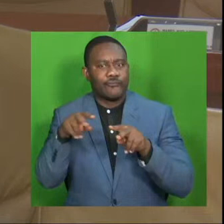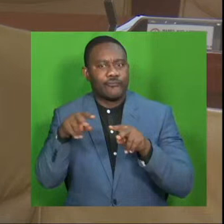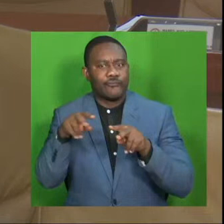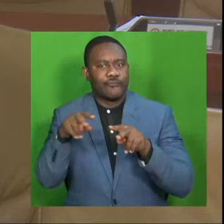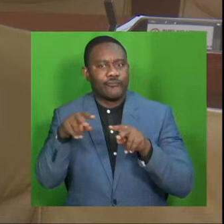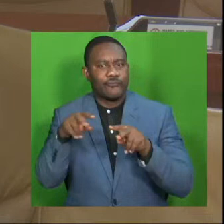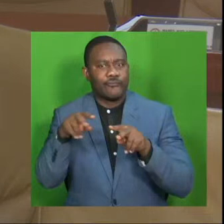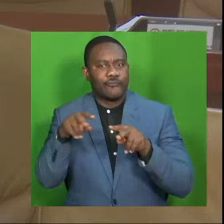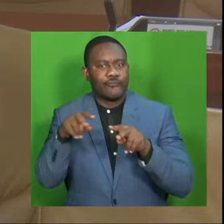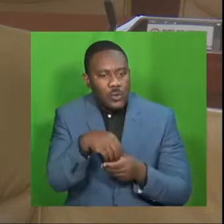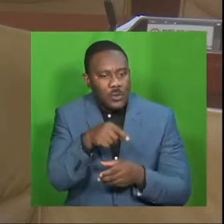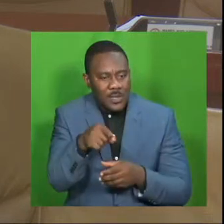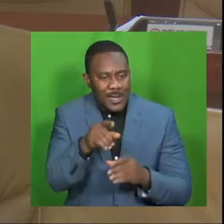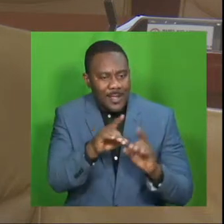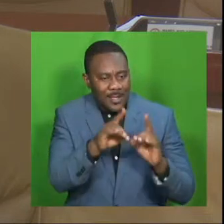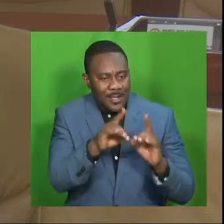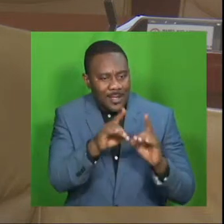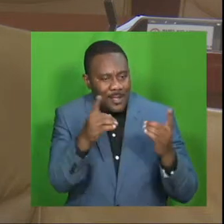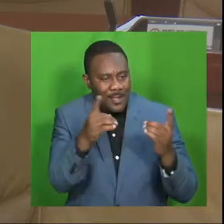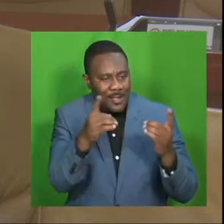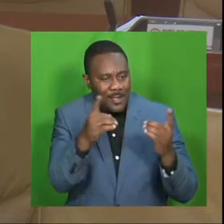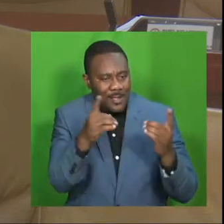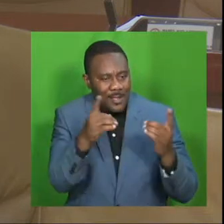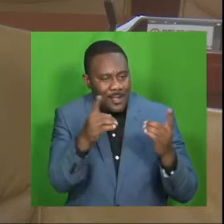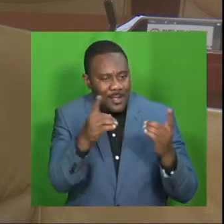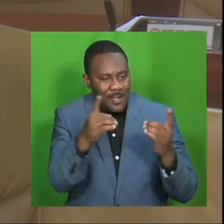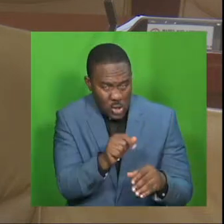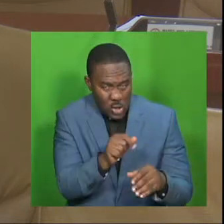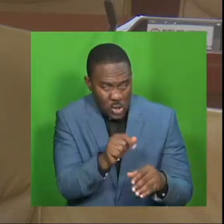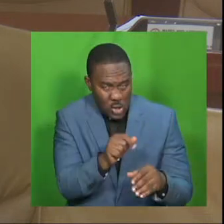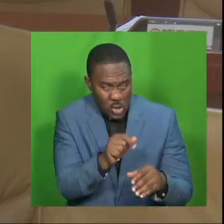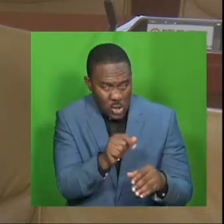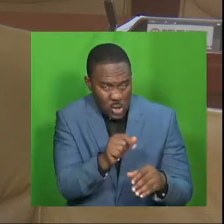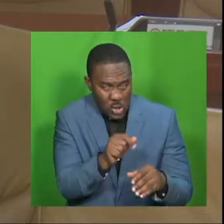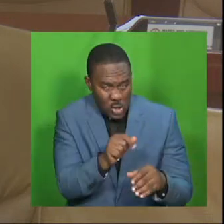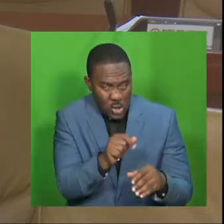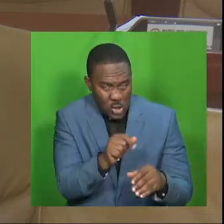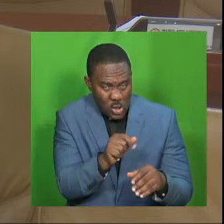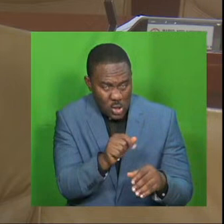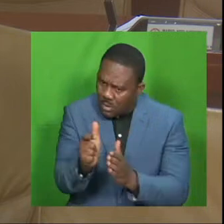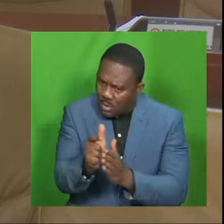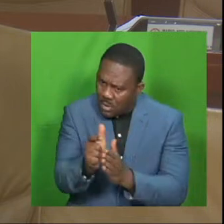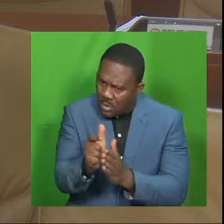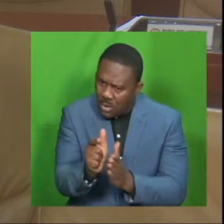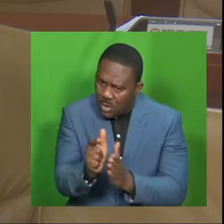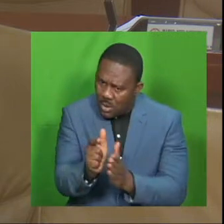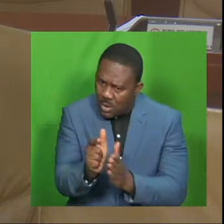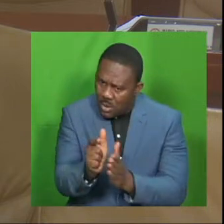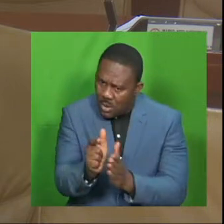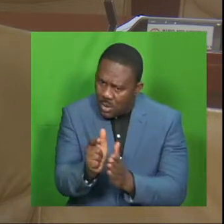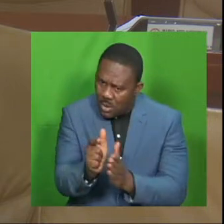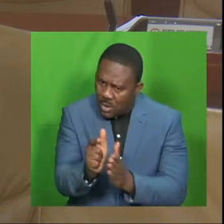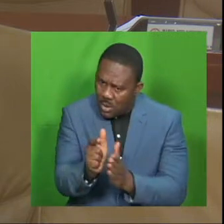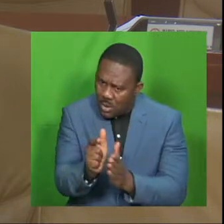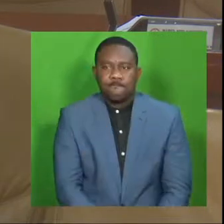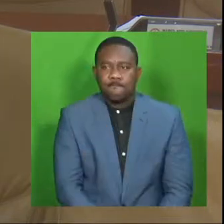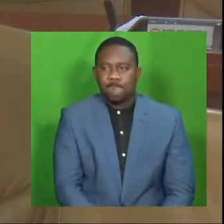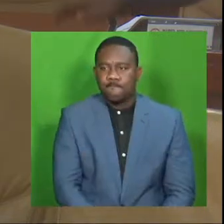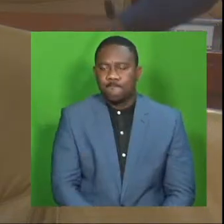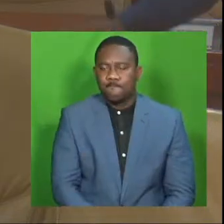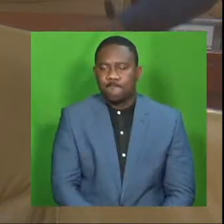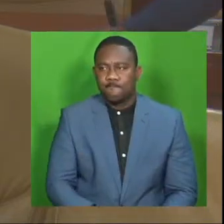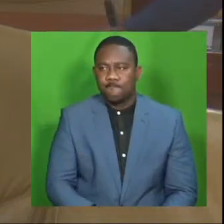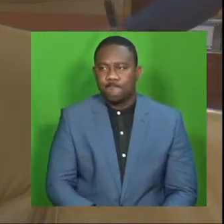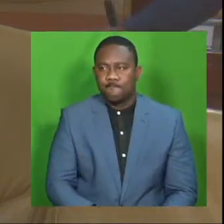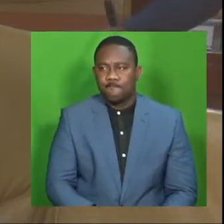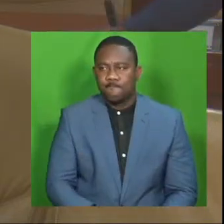ensure that the district assemblies are also complying with this. Mr. Speaker, the issues about